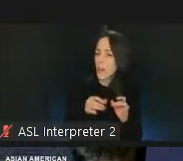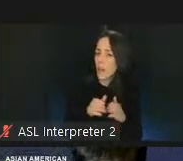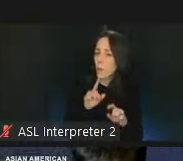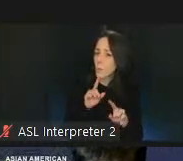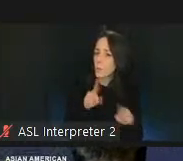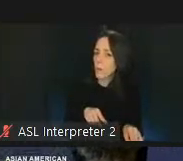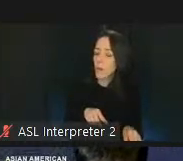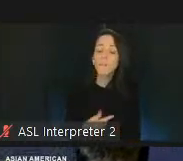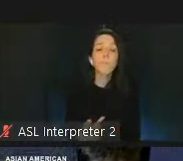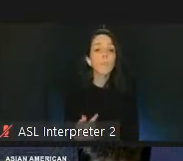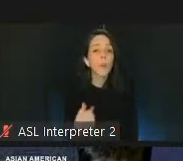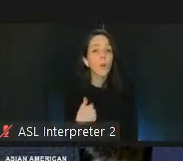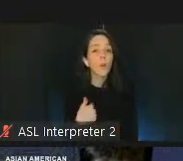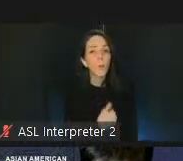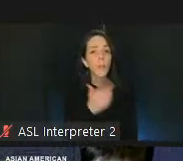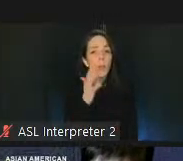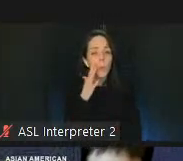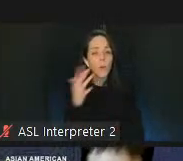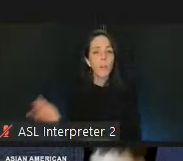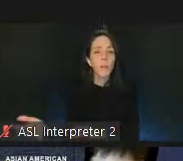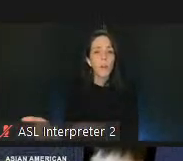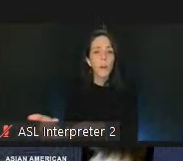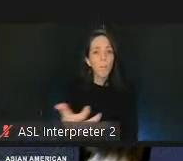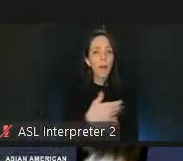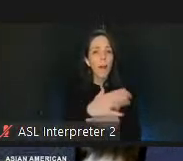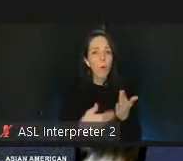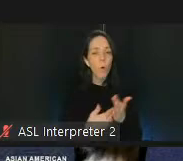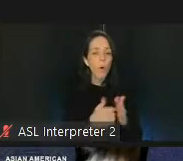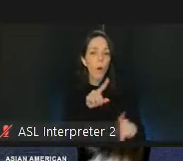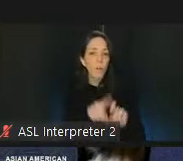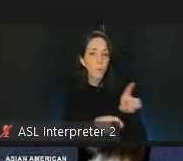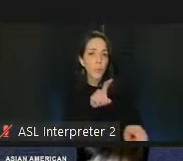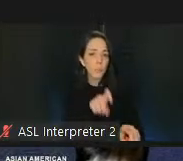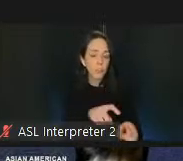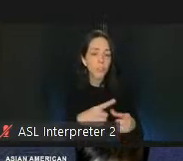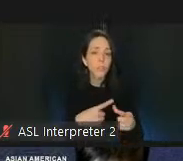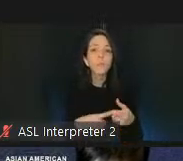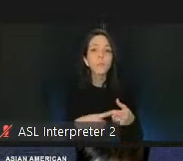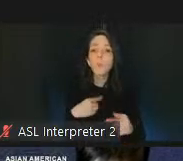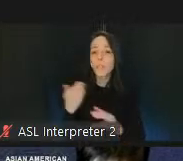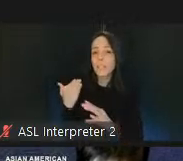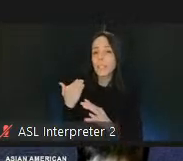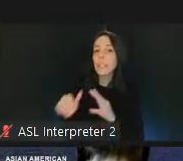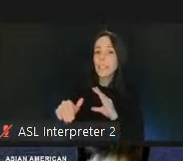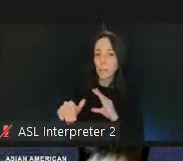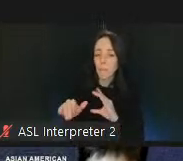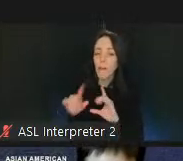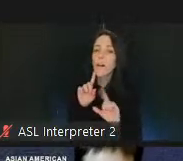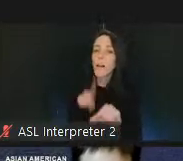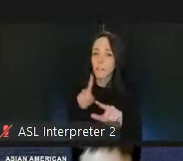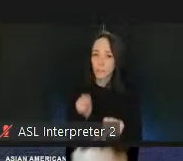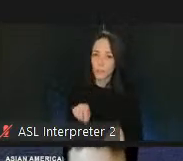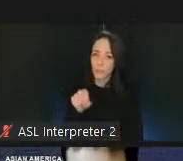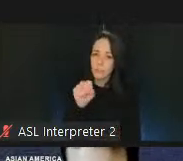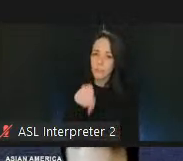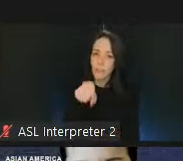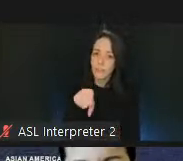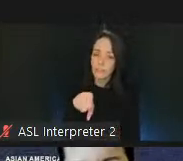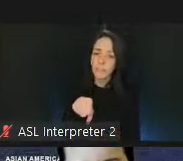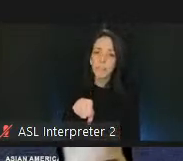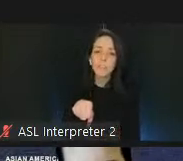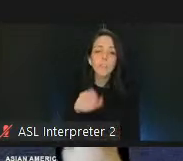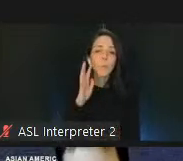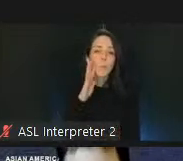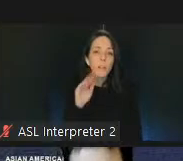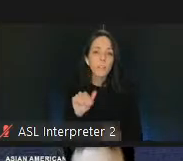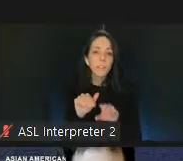we will be compiling the questions and providing answers in written format to the committee.